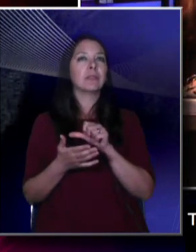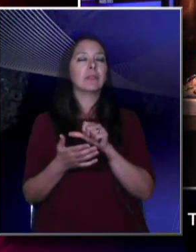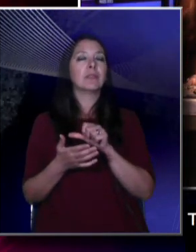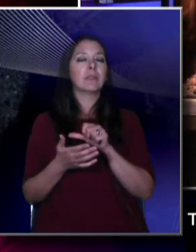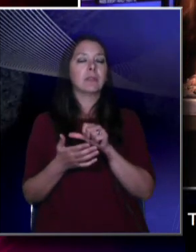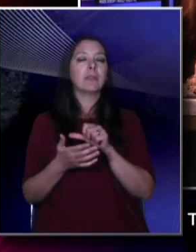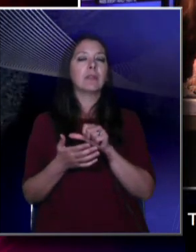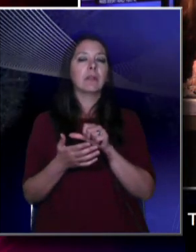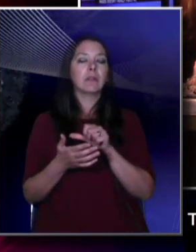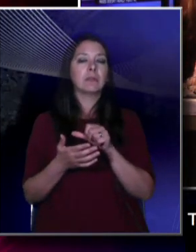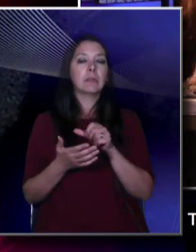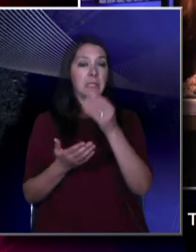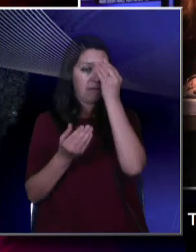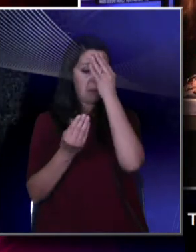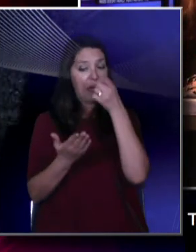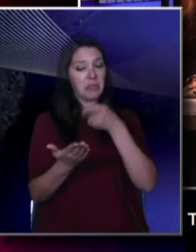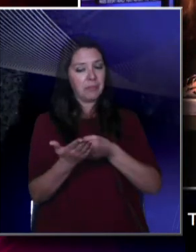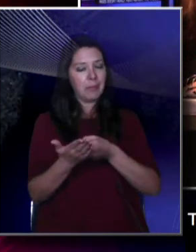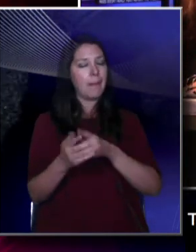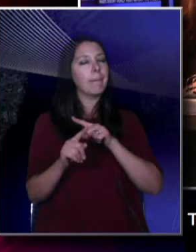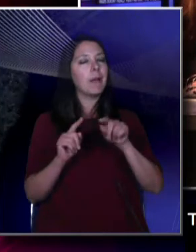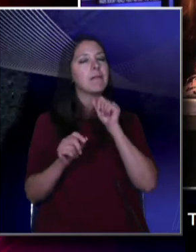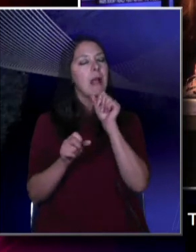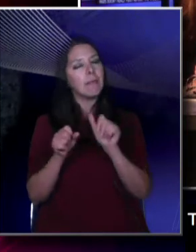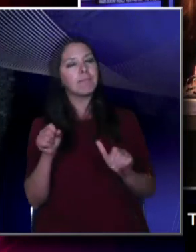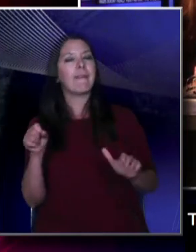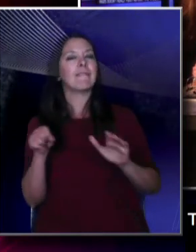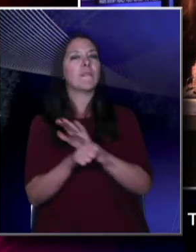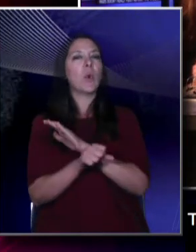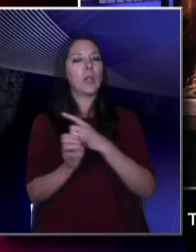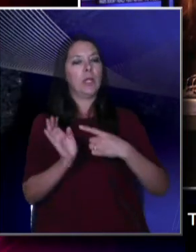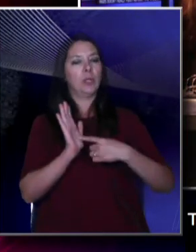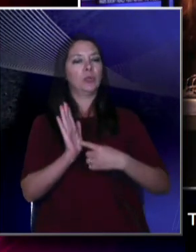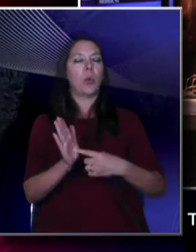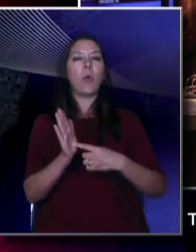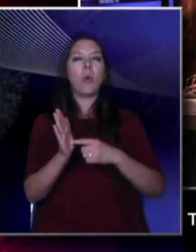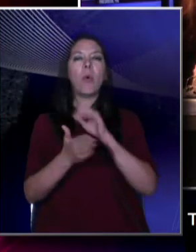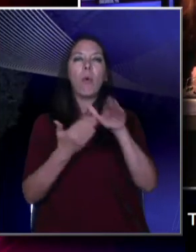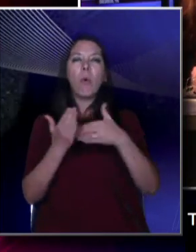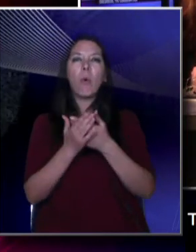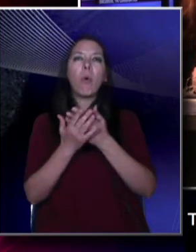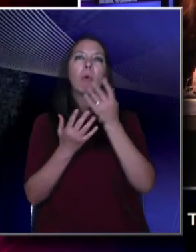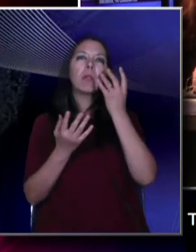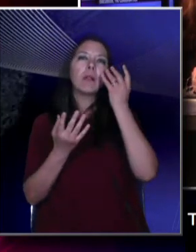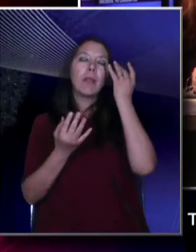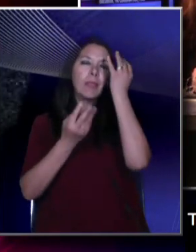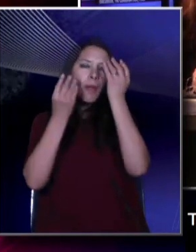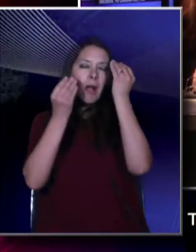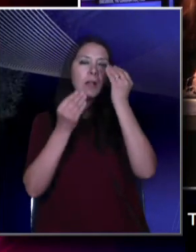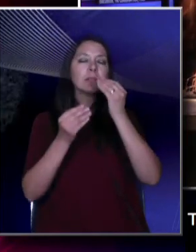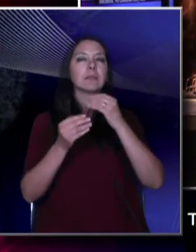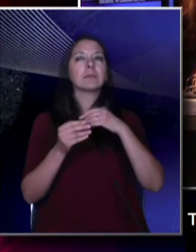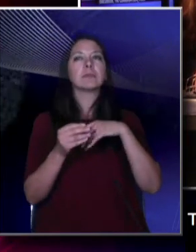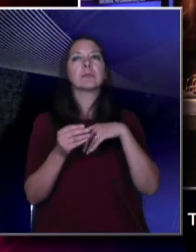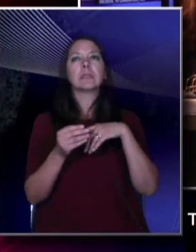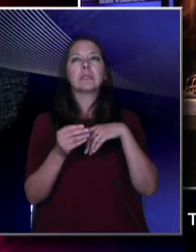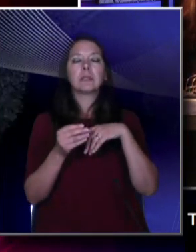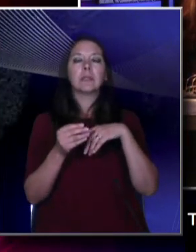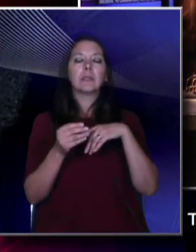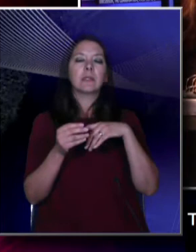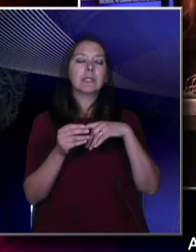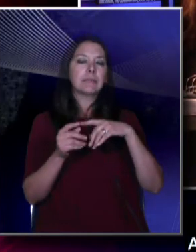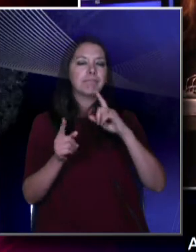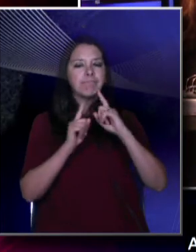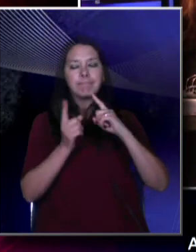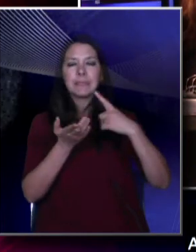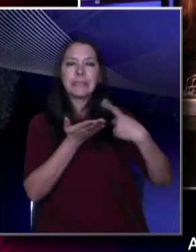the thought, the discussion, the conversation, even some of the agony that's